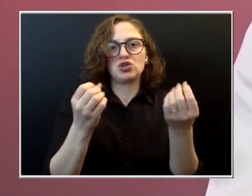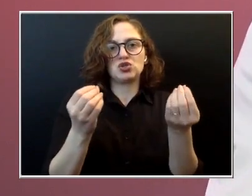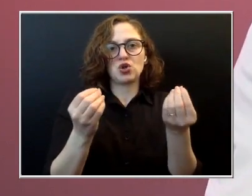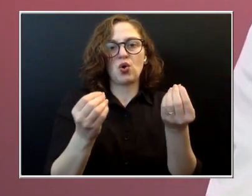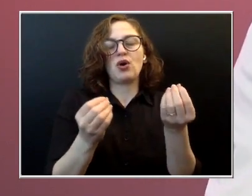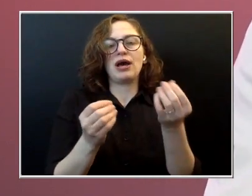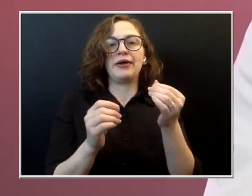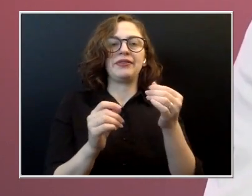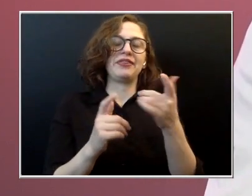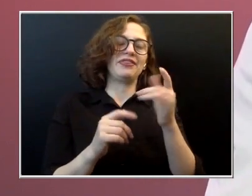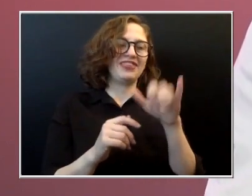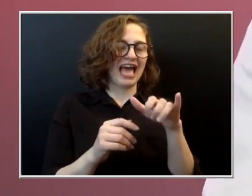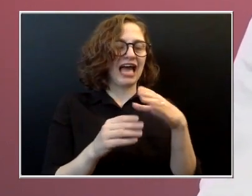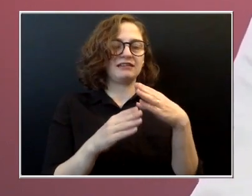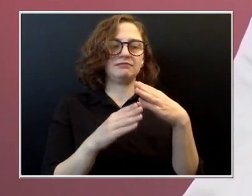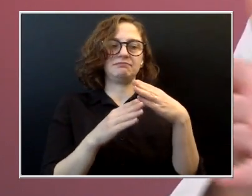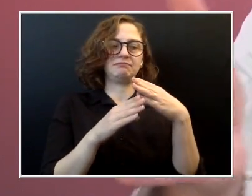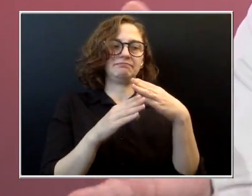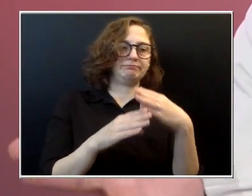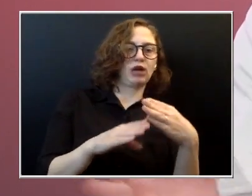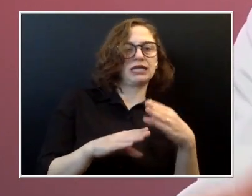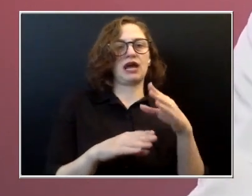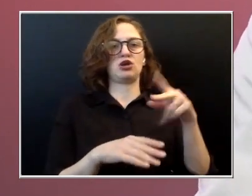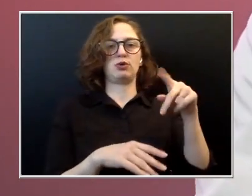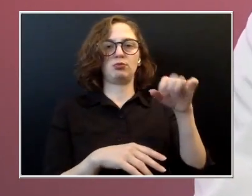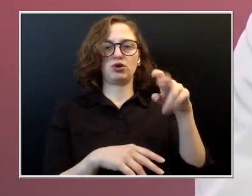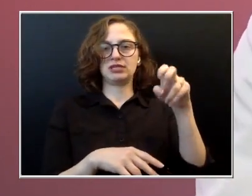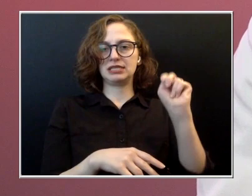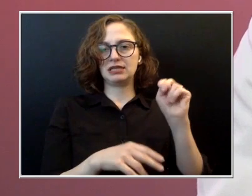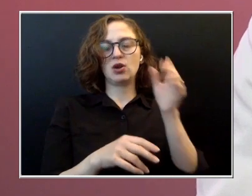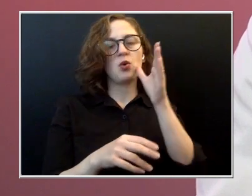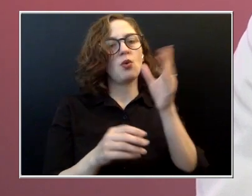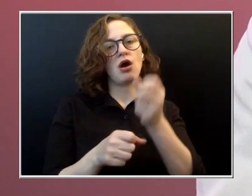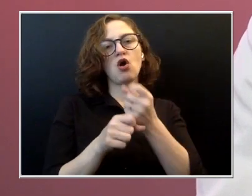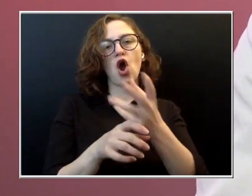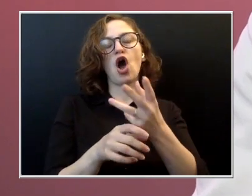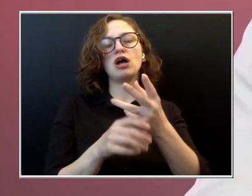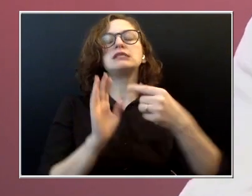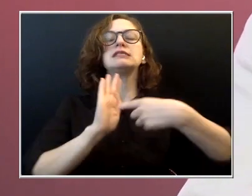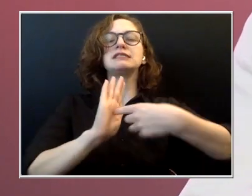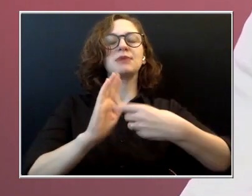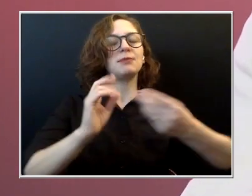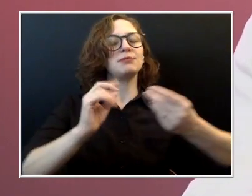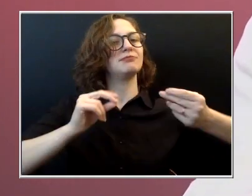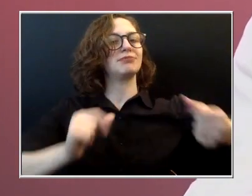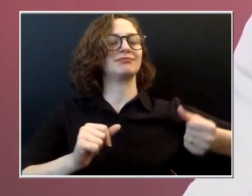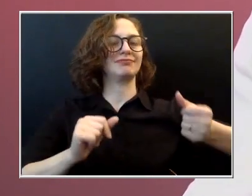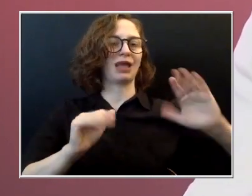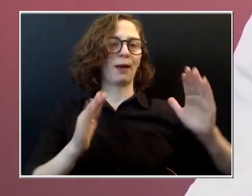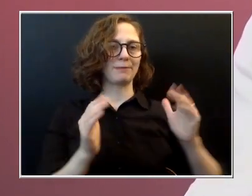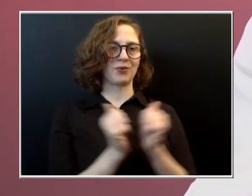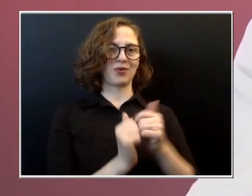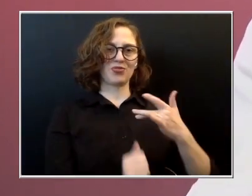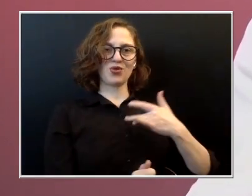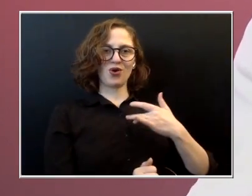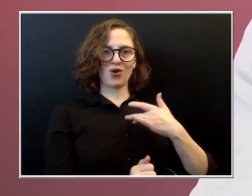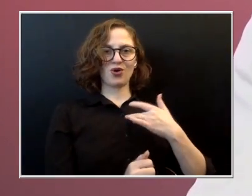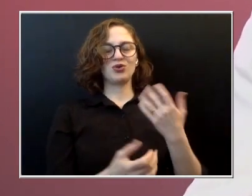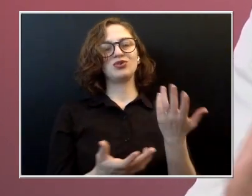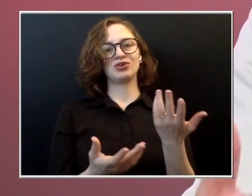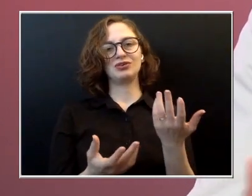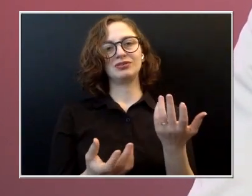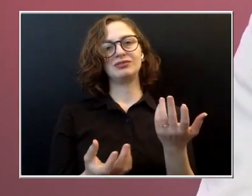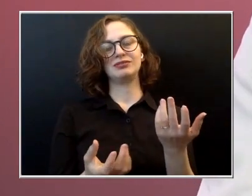immediately, while on the heart it will take a lot of time before they become symptomatic, until the cavity gets smaller and